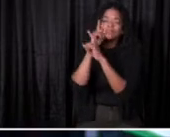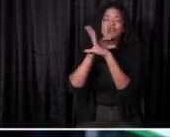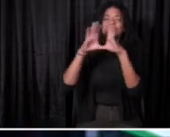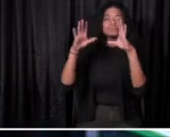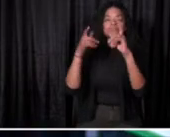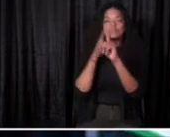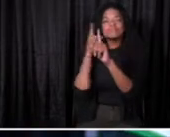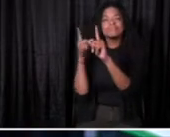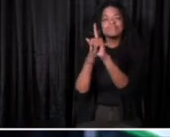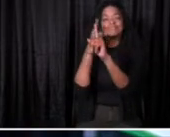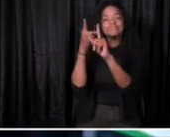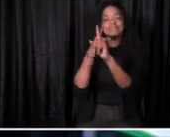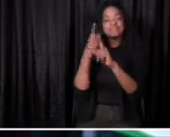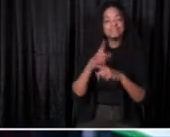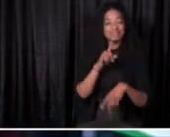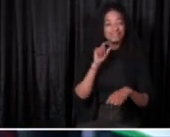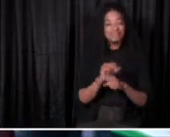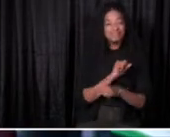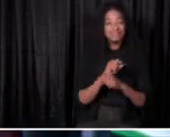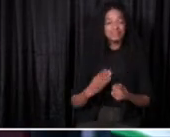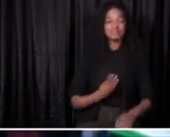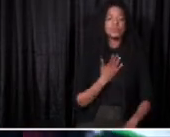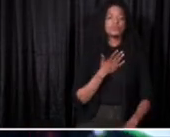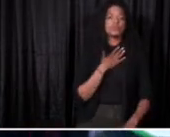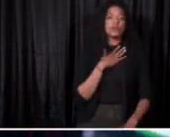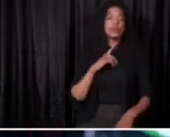an inspiration to us all.